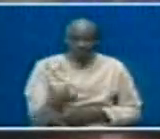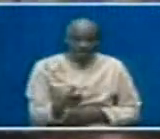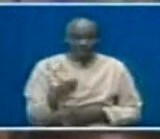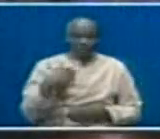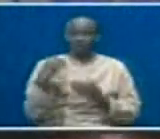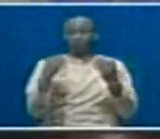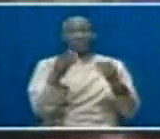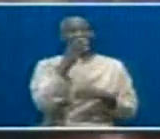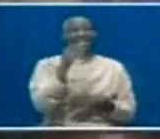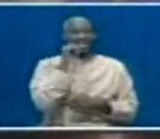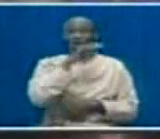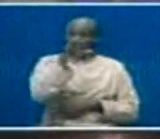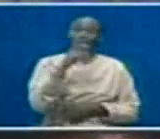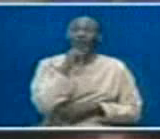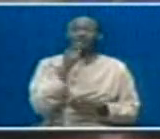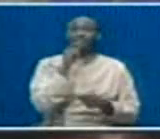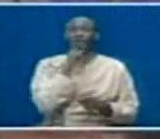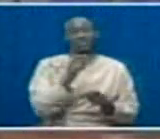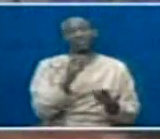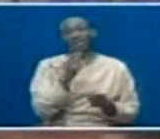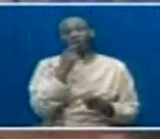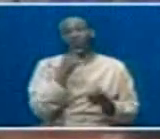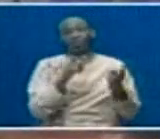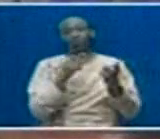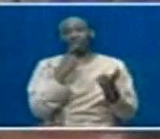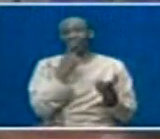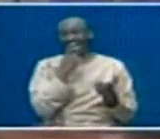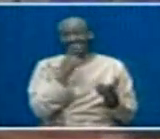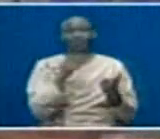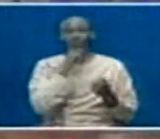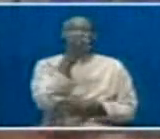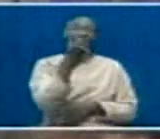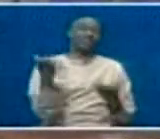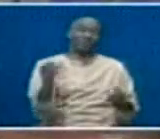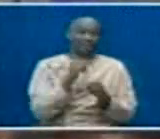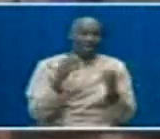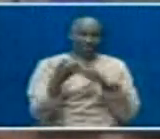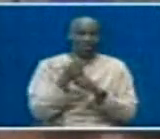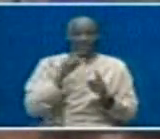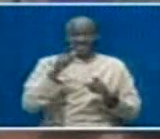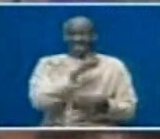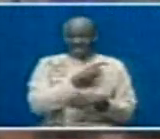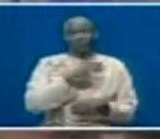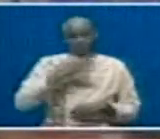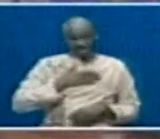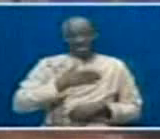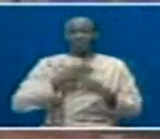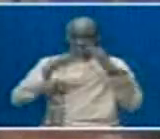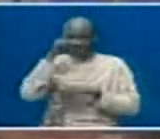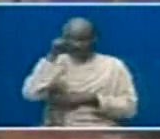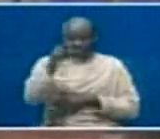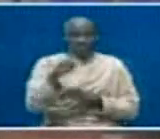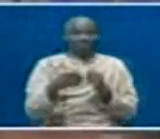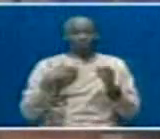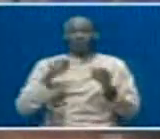kids in England who are all white boys, imagine. And I am from Africa. So, but lucky for me, because of Professor, I was